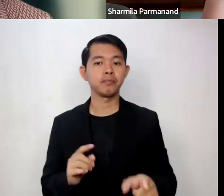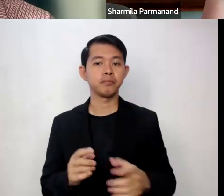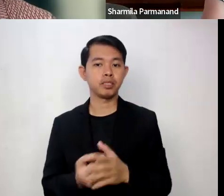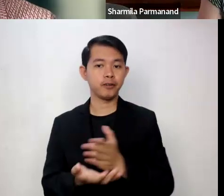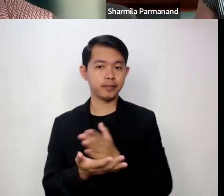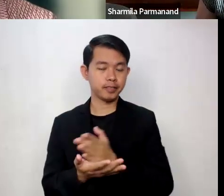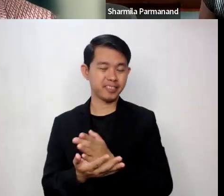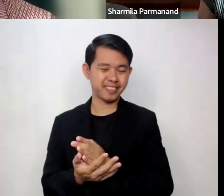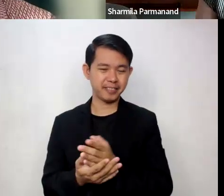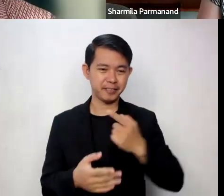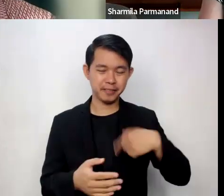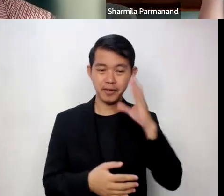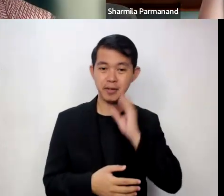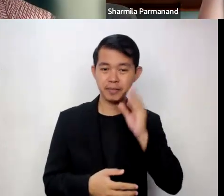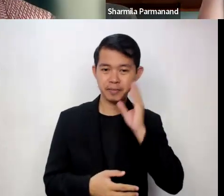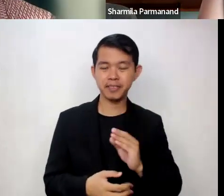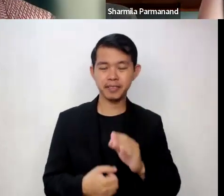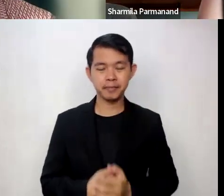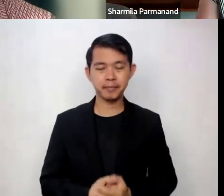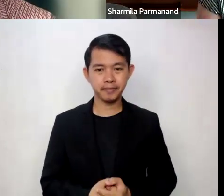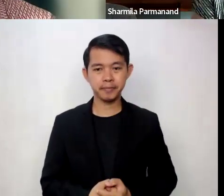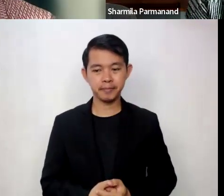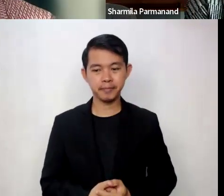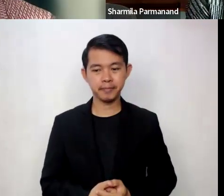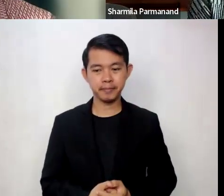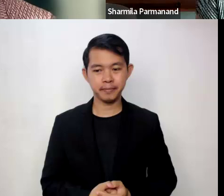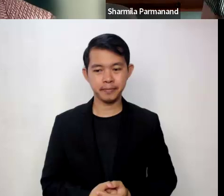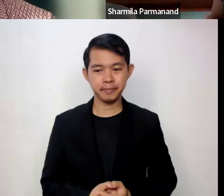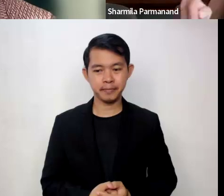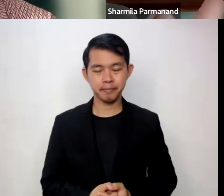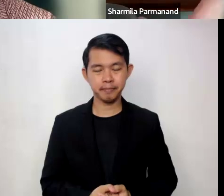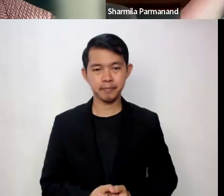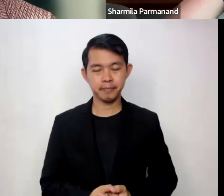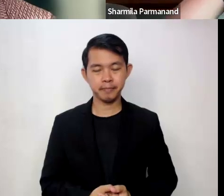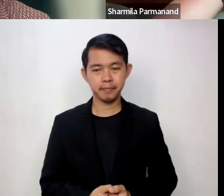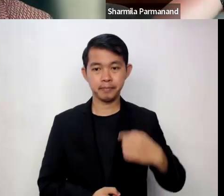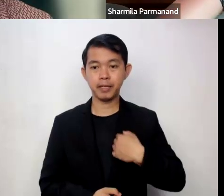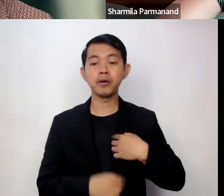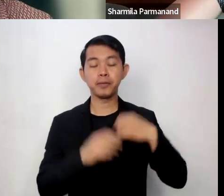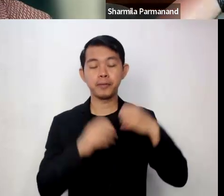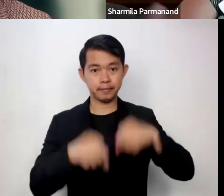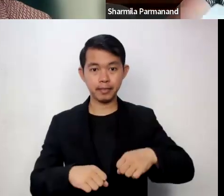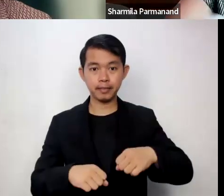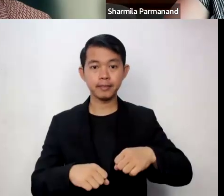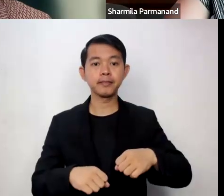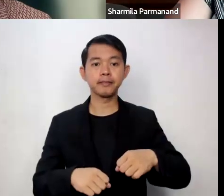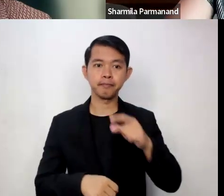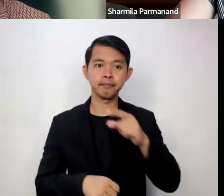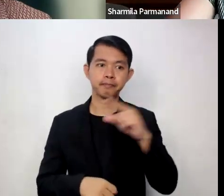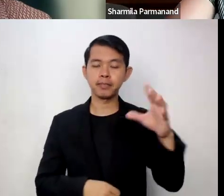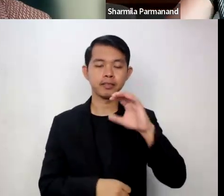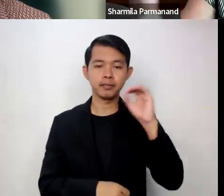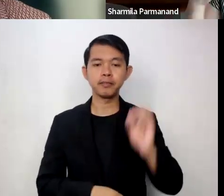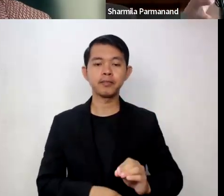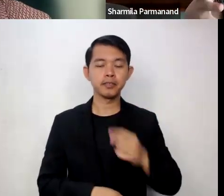experience in LSE, right? So I agree 100% with earlier what Xavier was